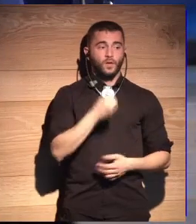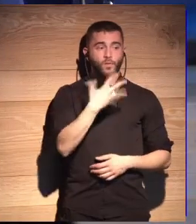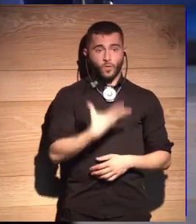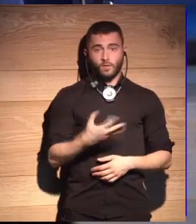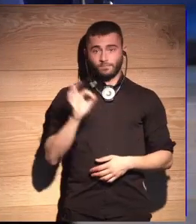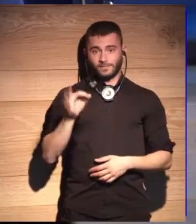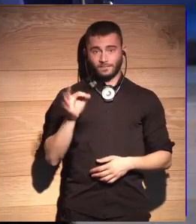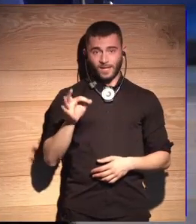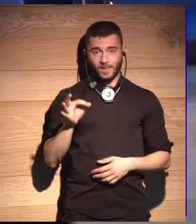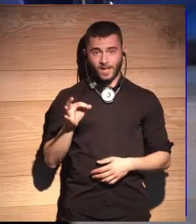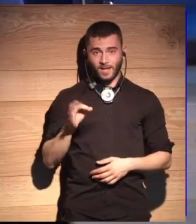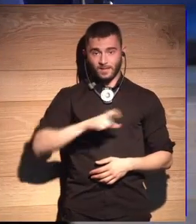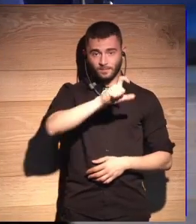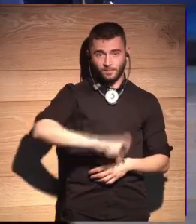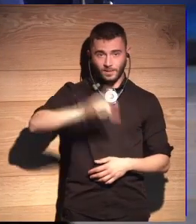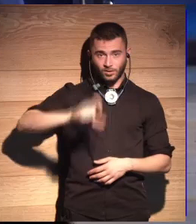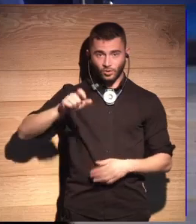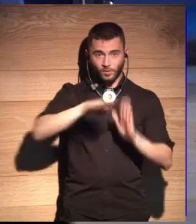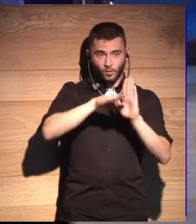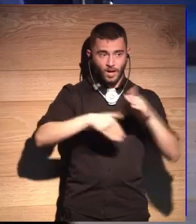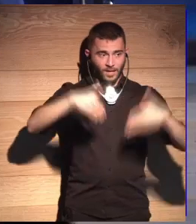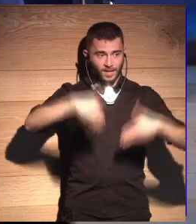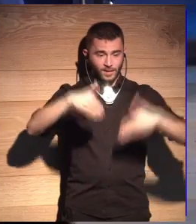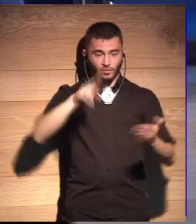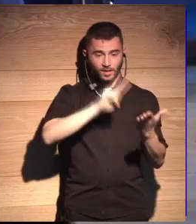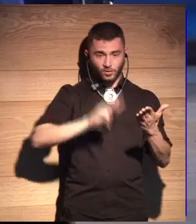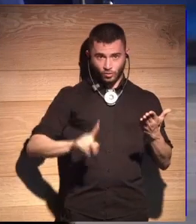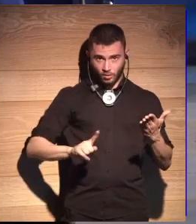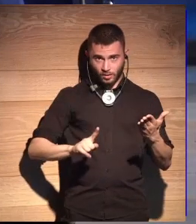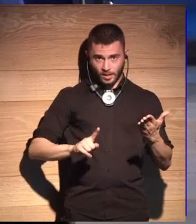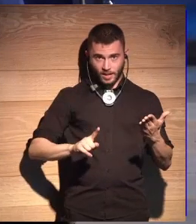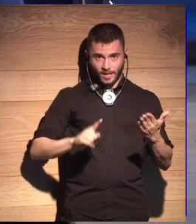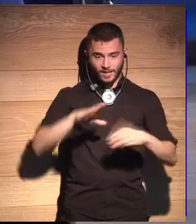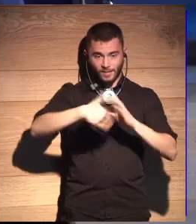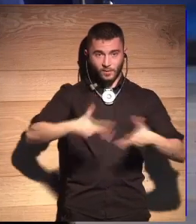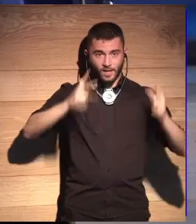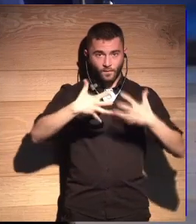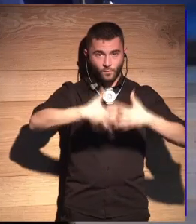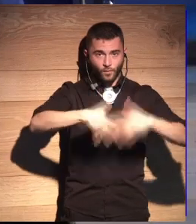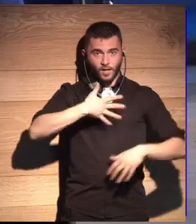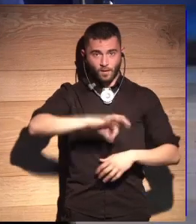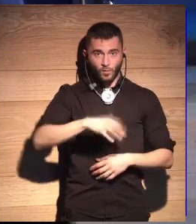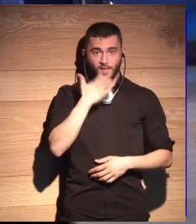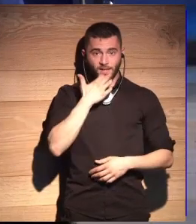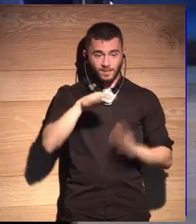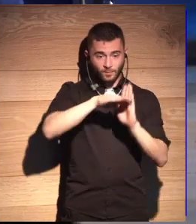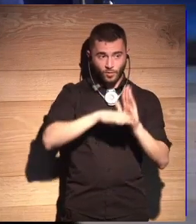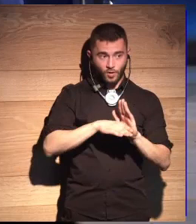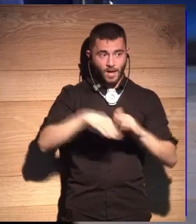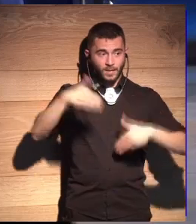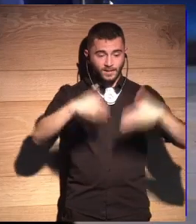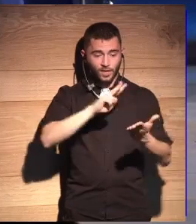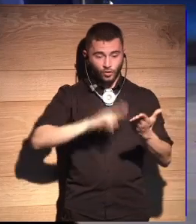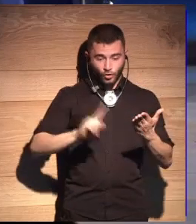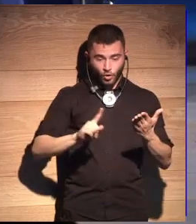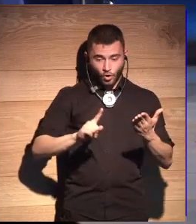whatsoever? Yes, it is true that people do not read them, and our democracies can work without people reading